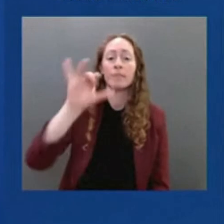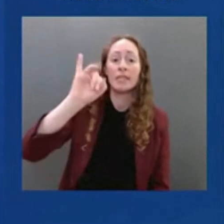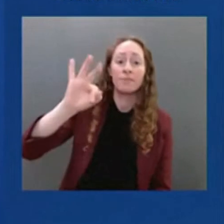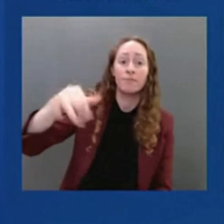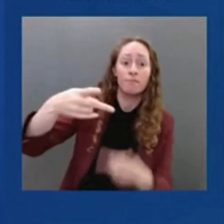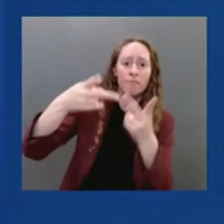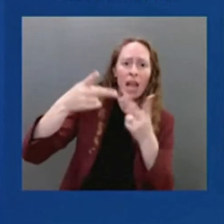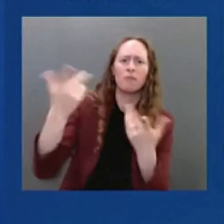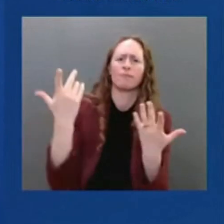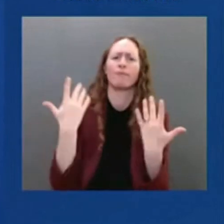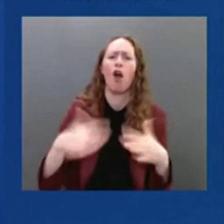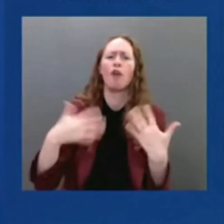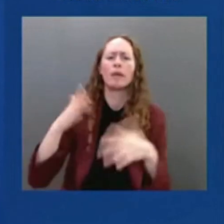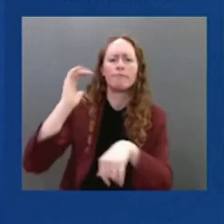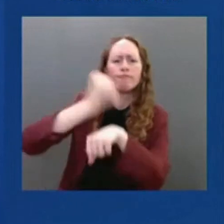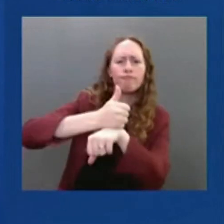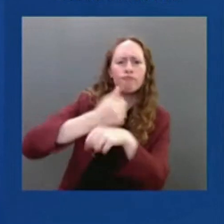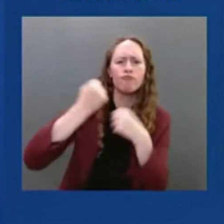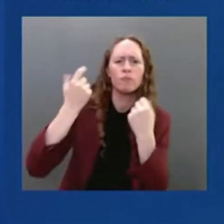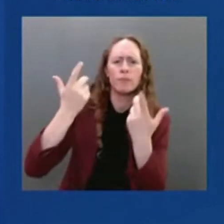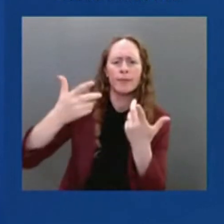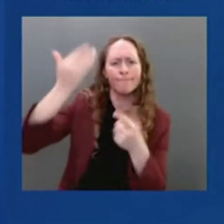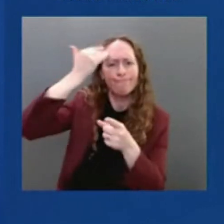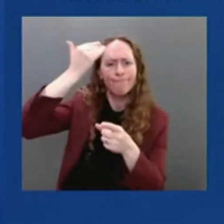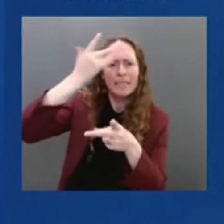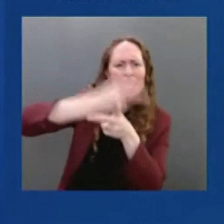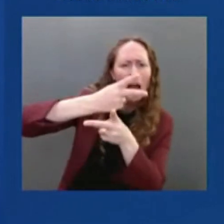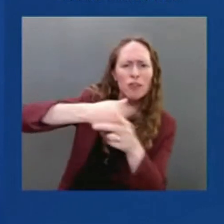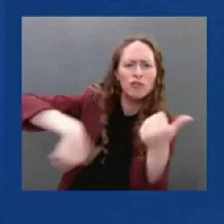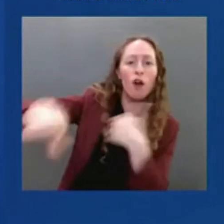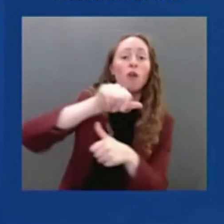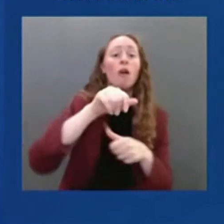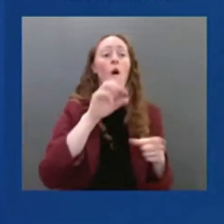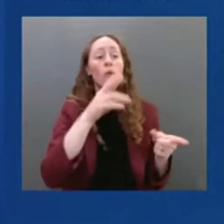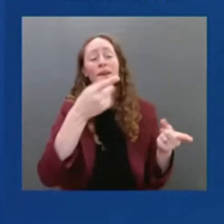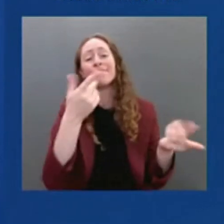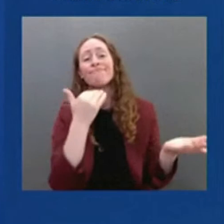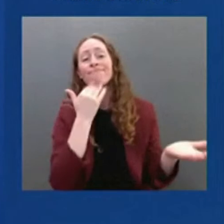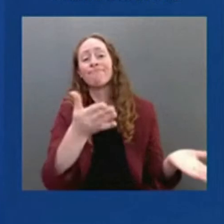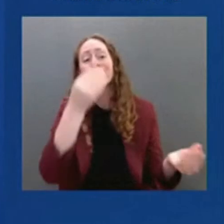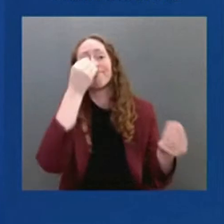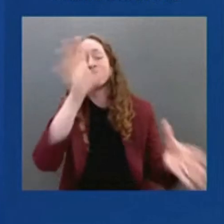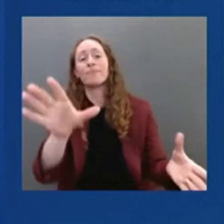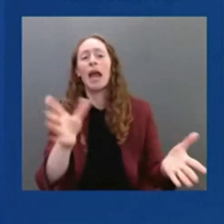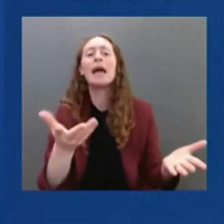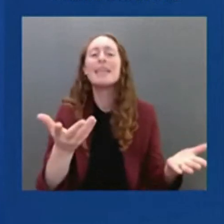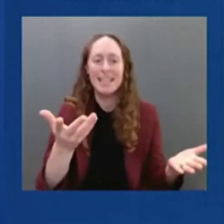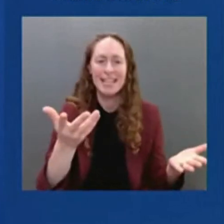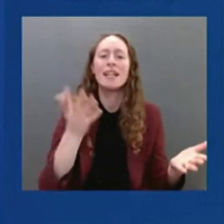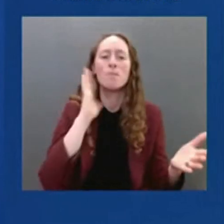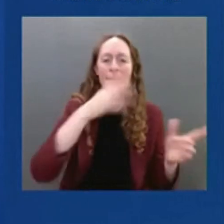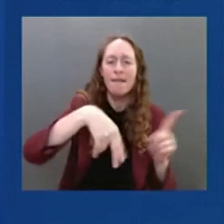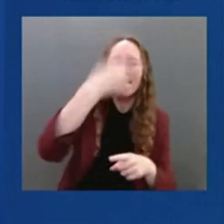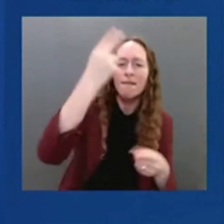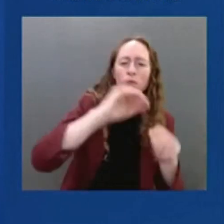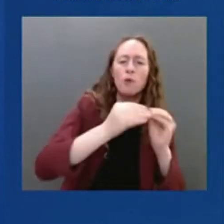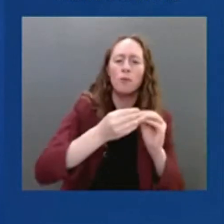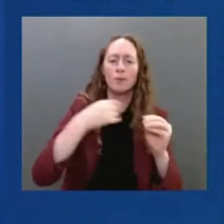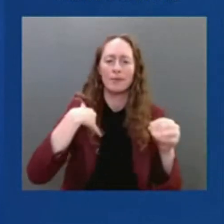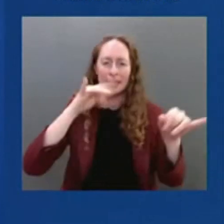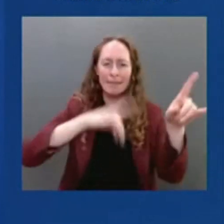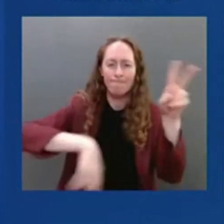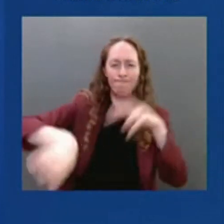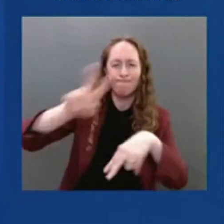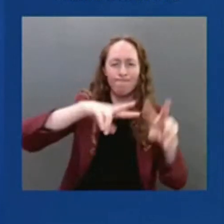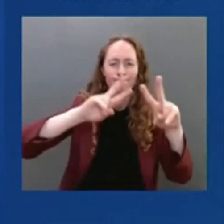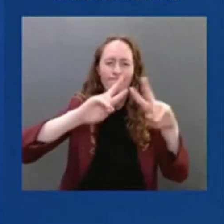cause more severe disease, and we're still collecting data on the vaccine effectiveness against BA4 and BA5. We know that